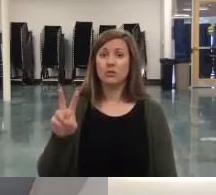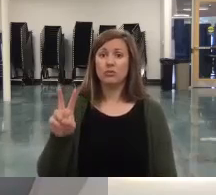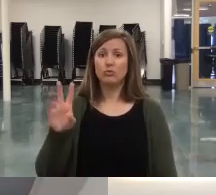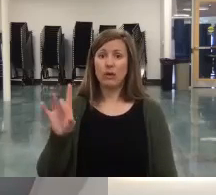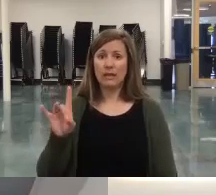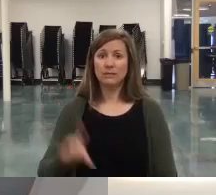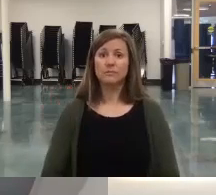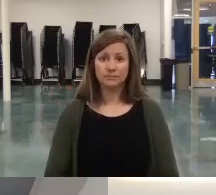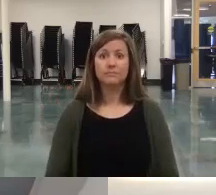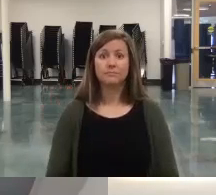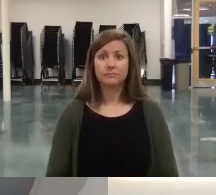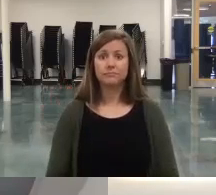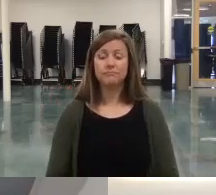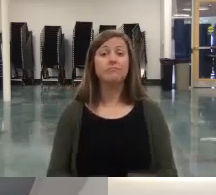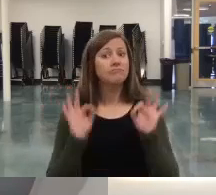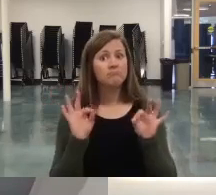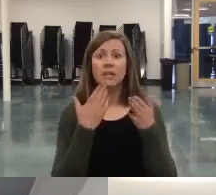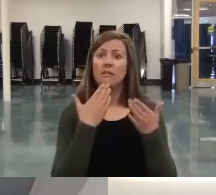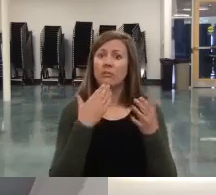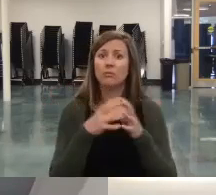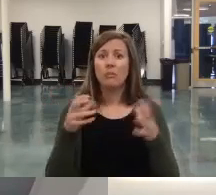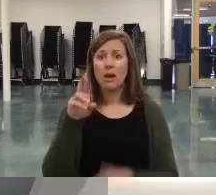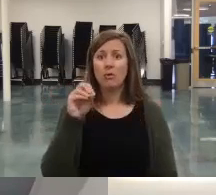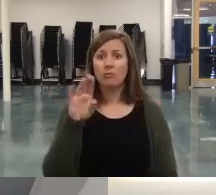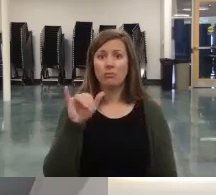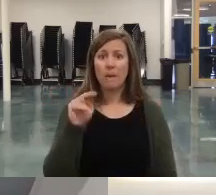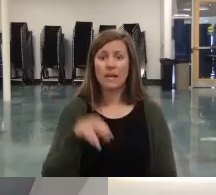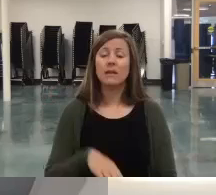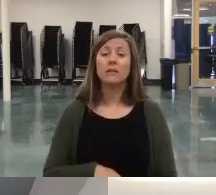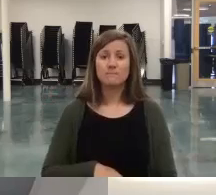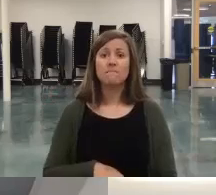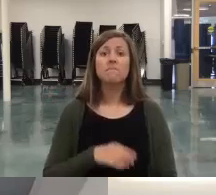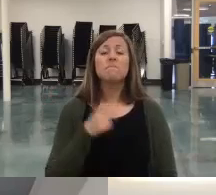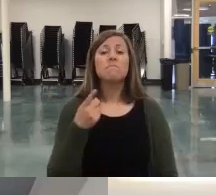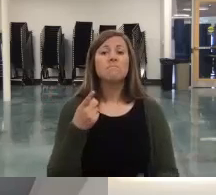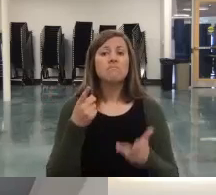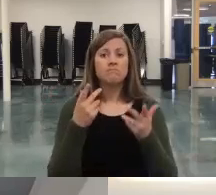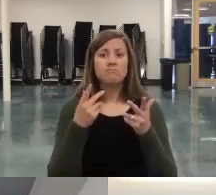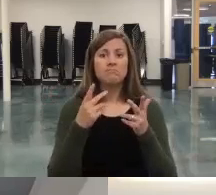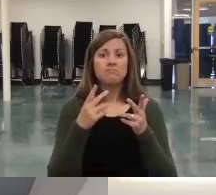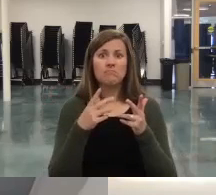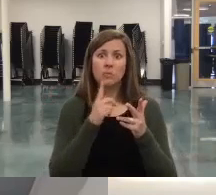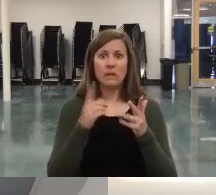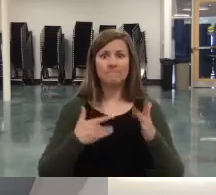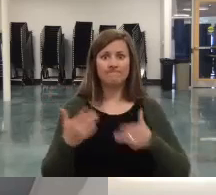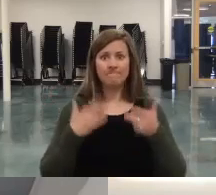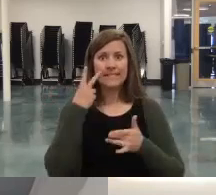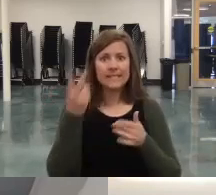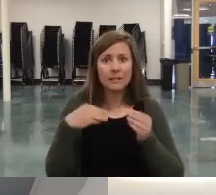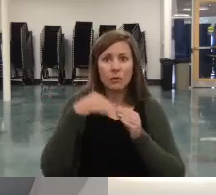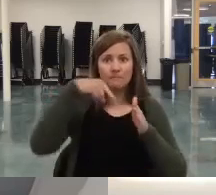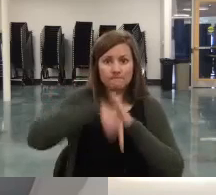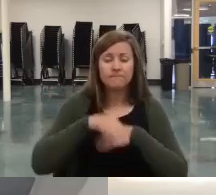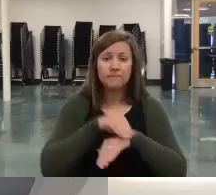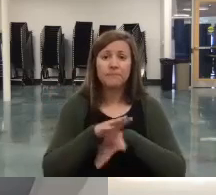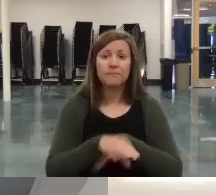1-866-892-3228. Great. Robin, thank you so much. You mentioned guidance. Just so folks know, and we'll look forward to seeing the more comprehensive guidance, we